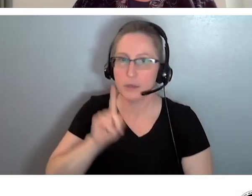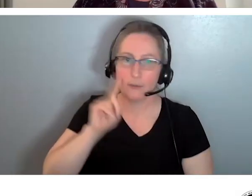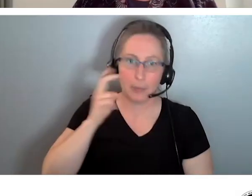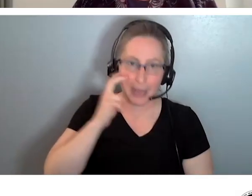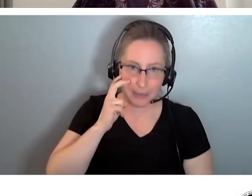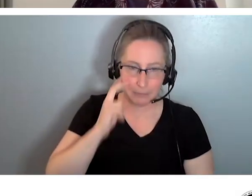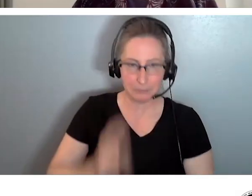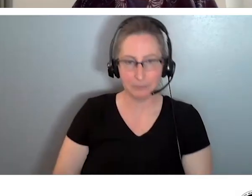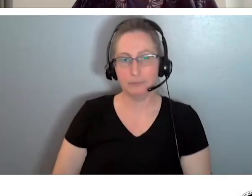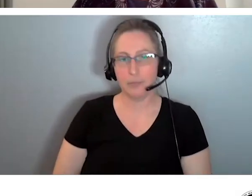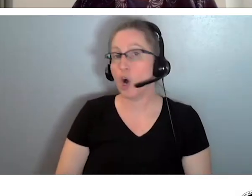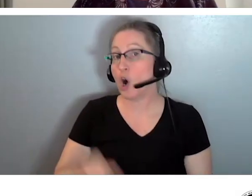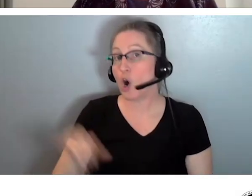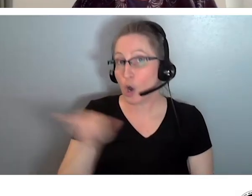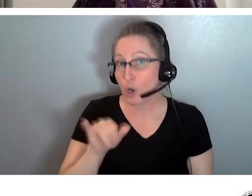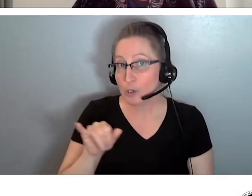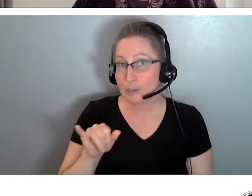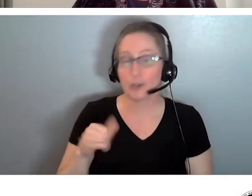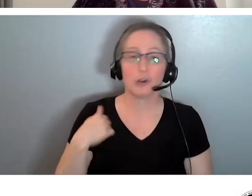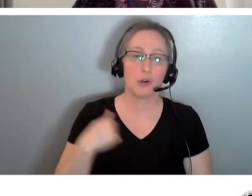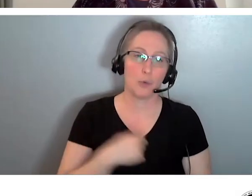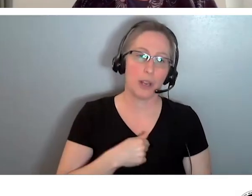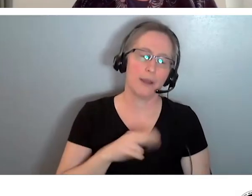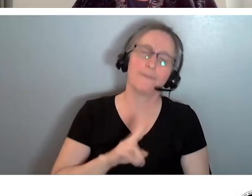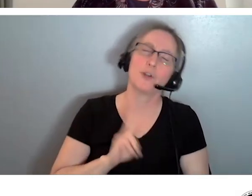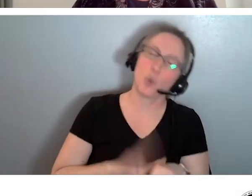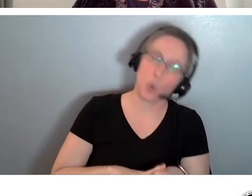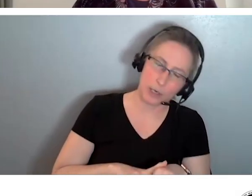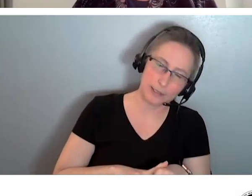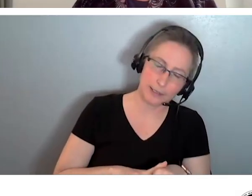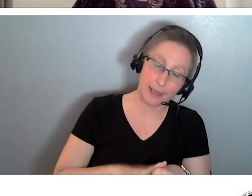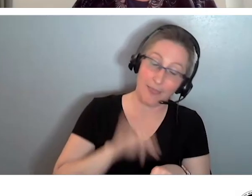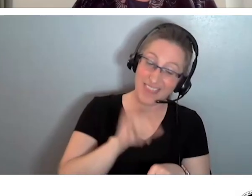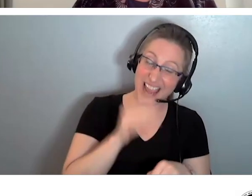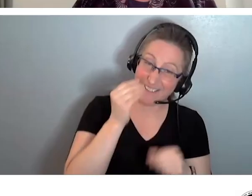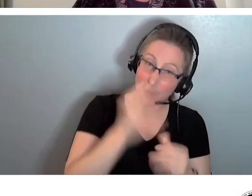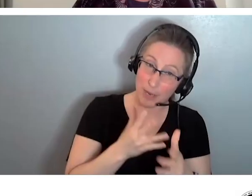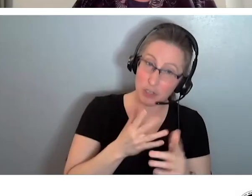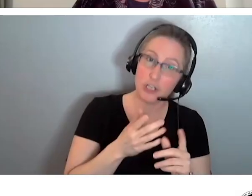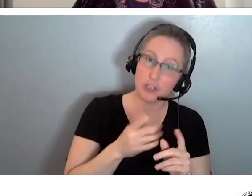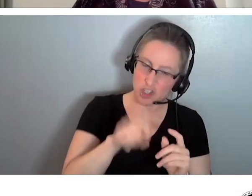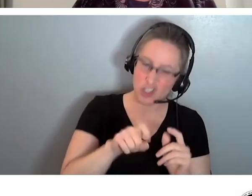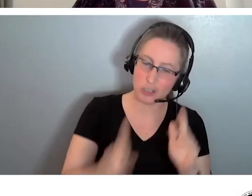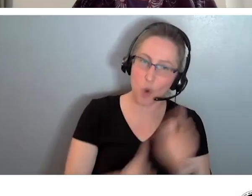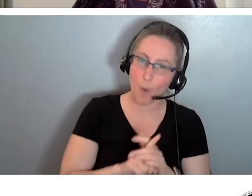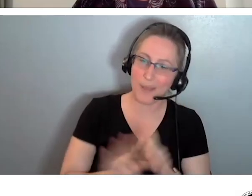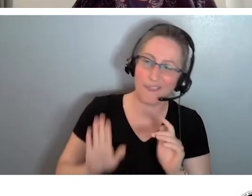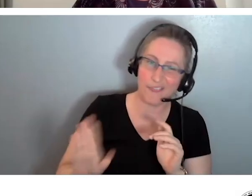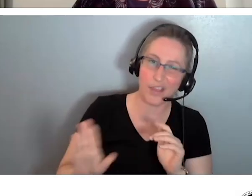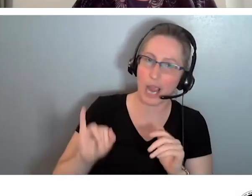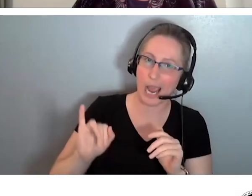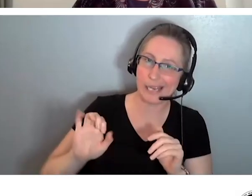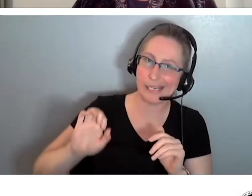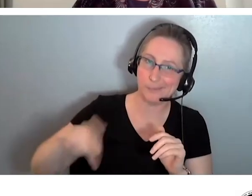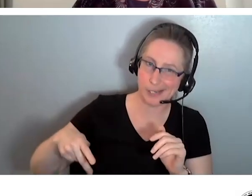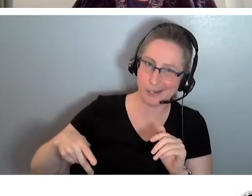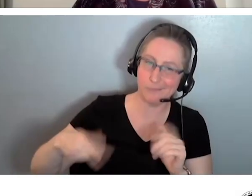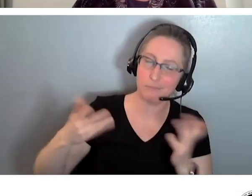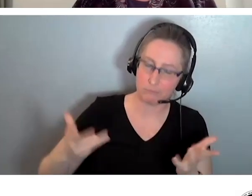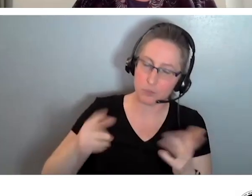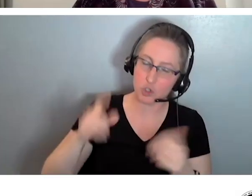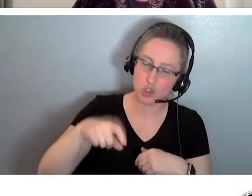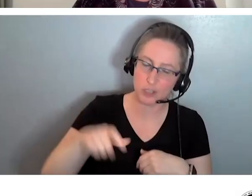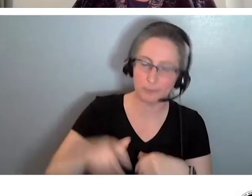deaf-blind. And of course, this kind of information should be appearing on their